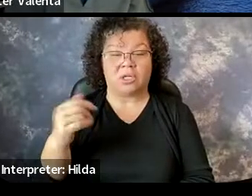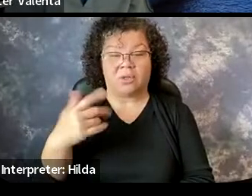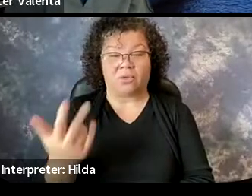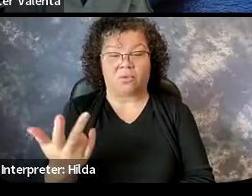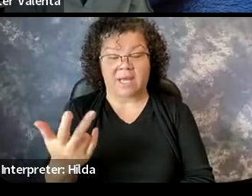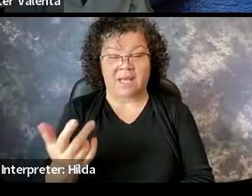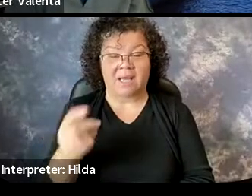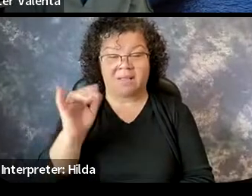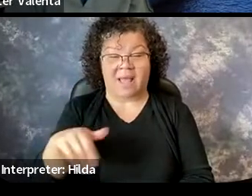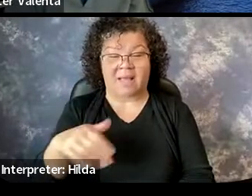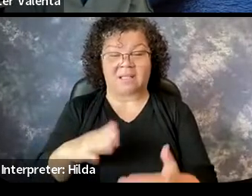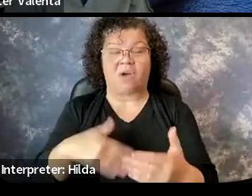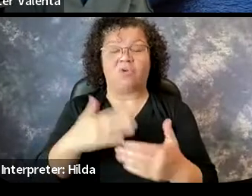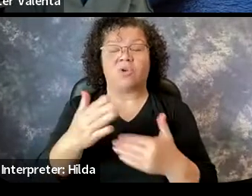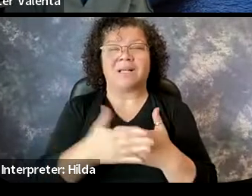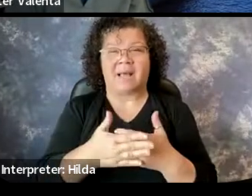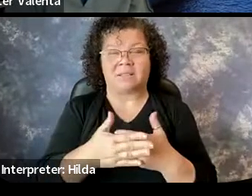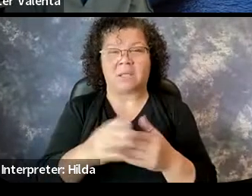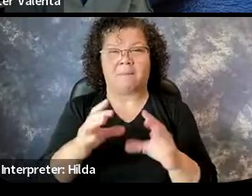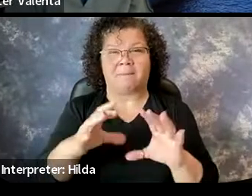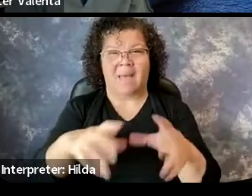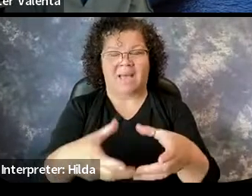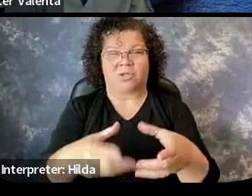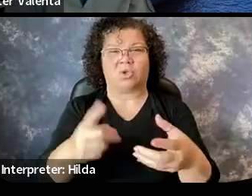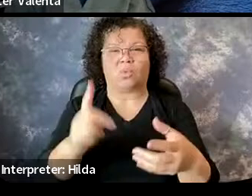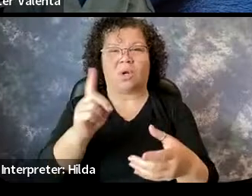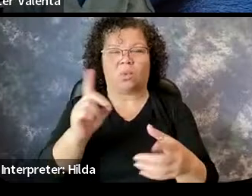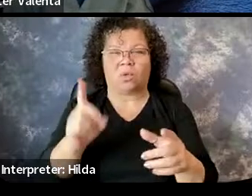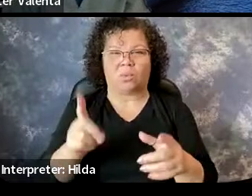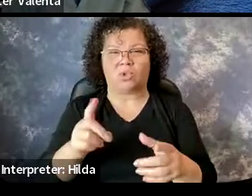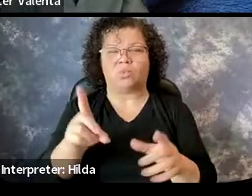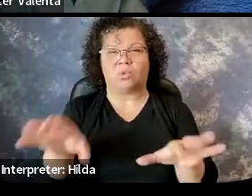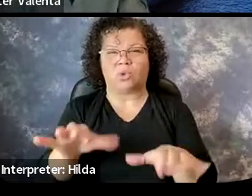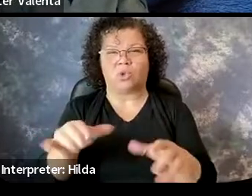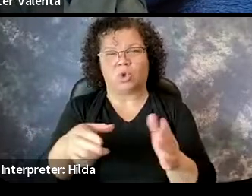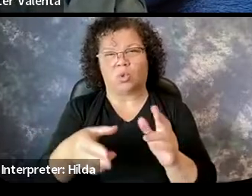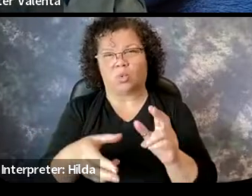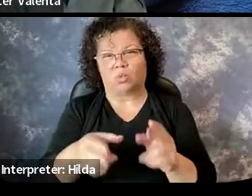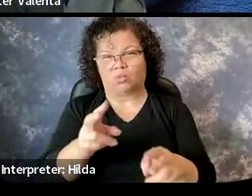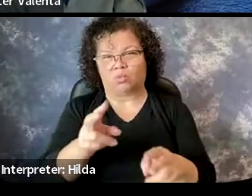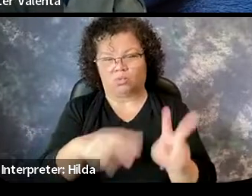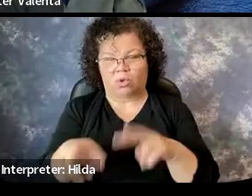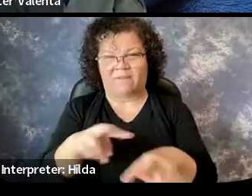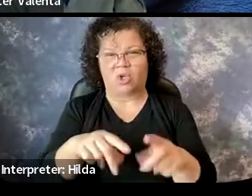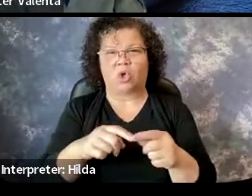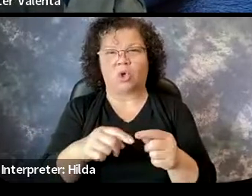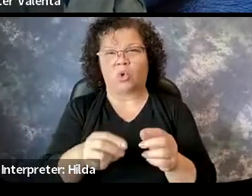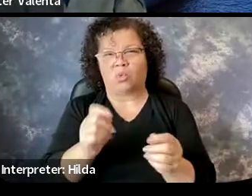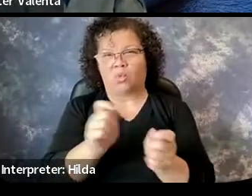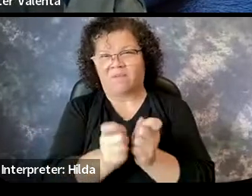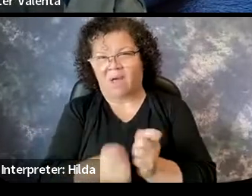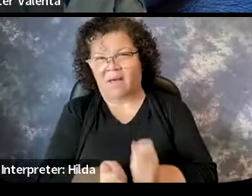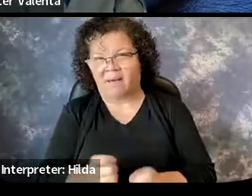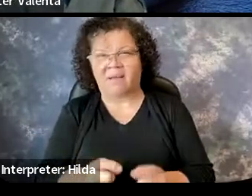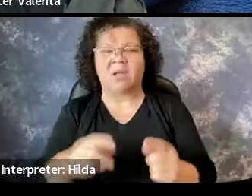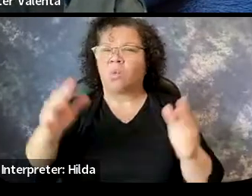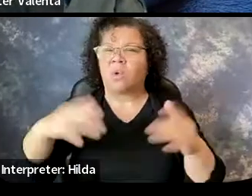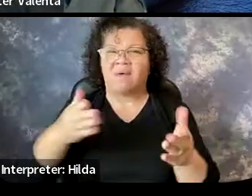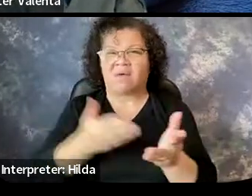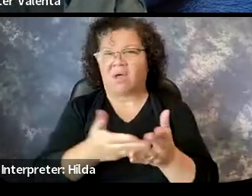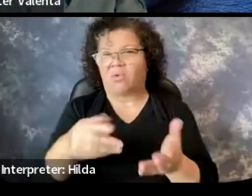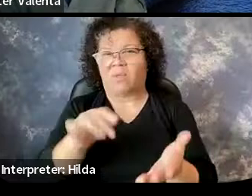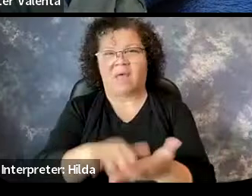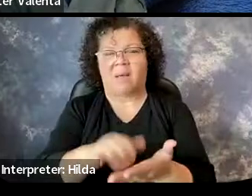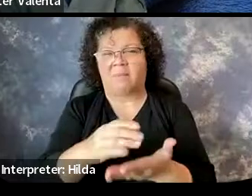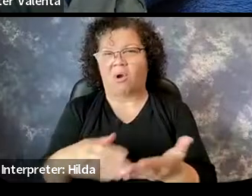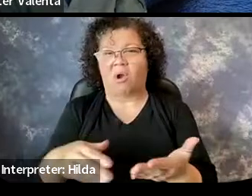next batch that we will be doing review refine of. And so we haven't gone through all of that yet. If there's